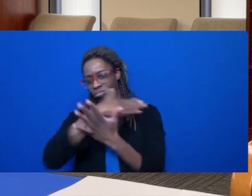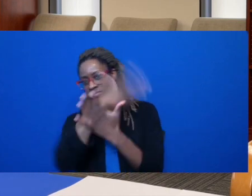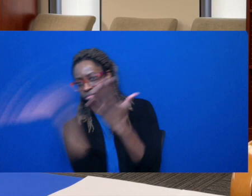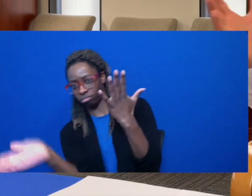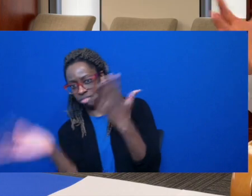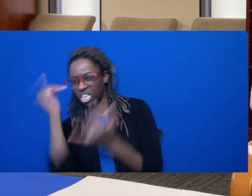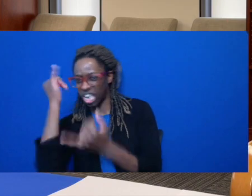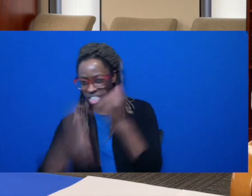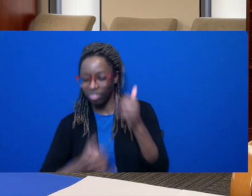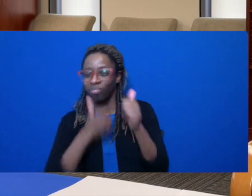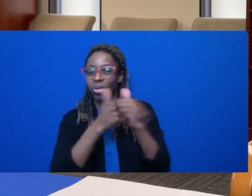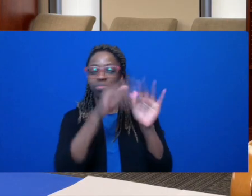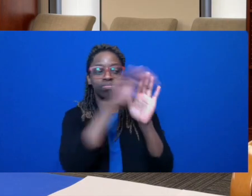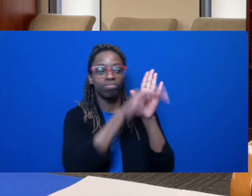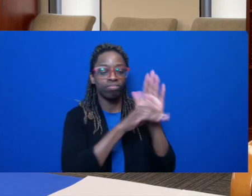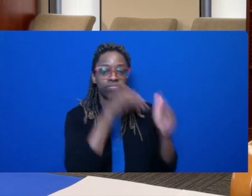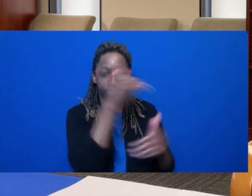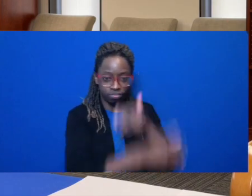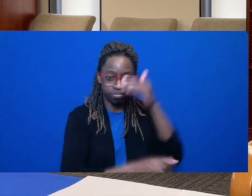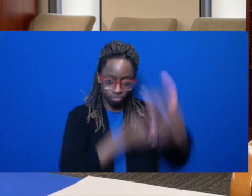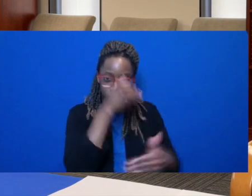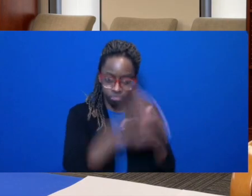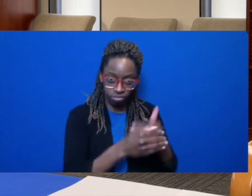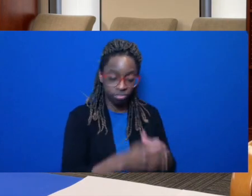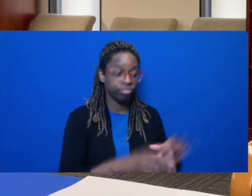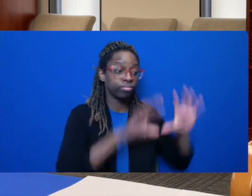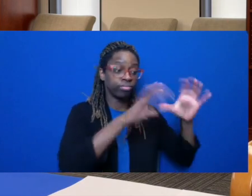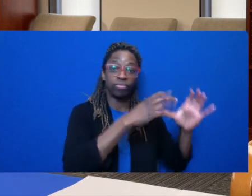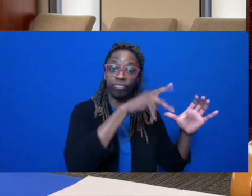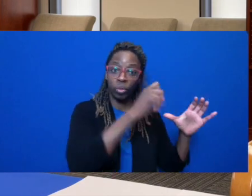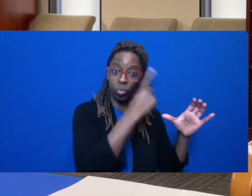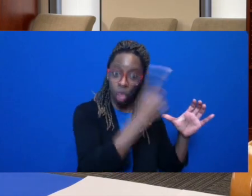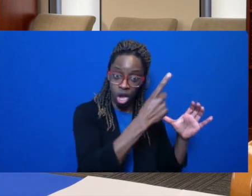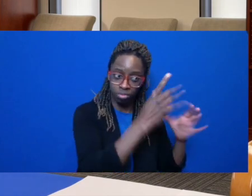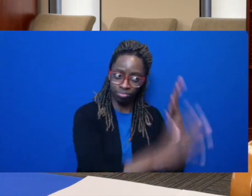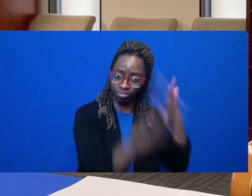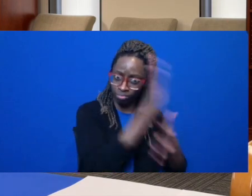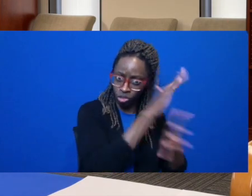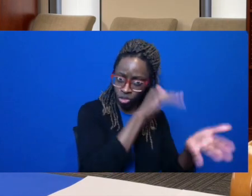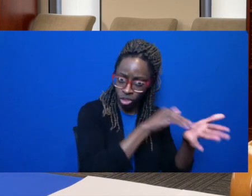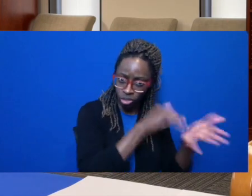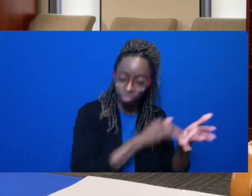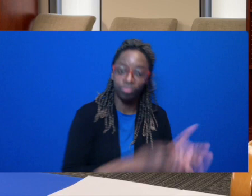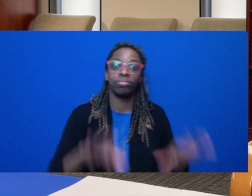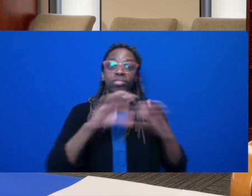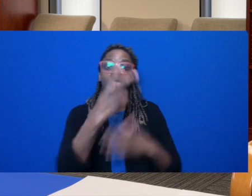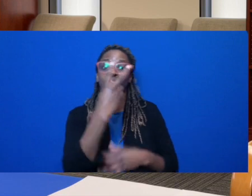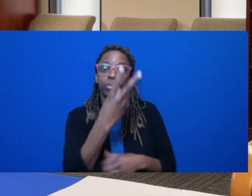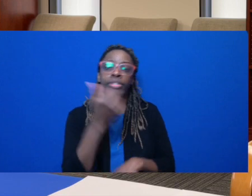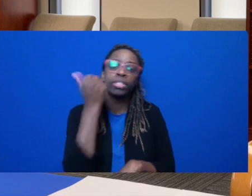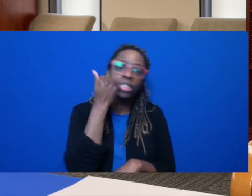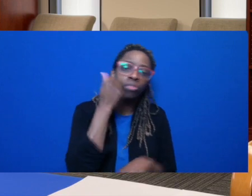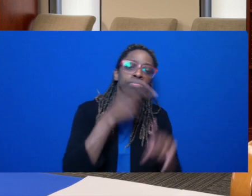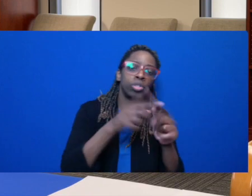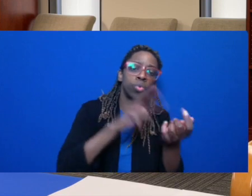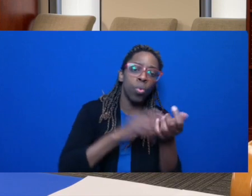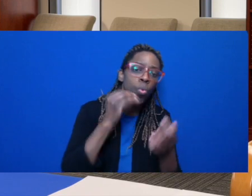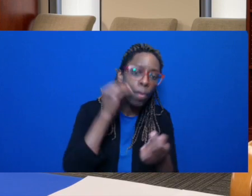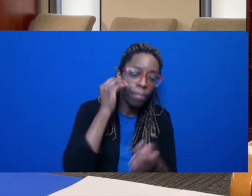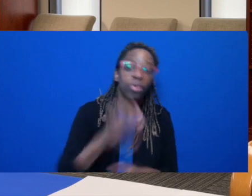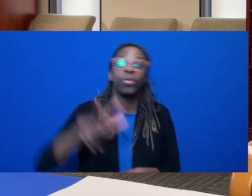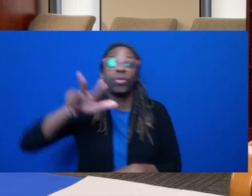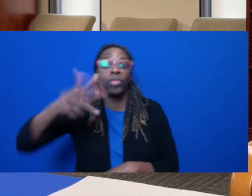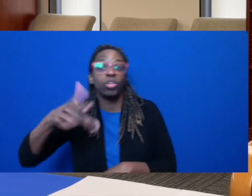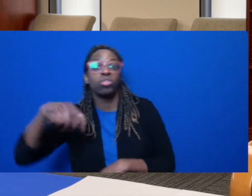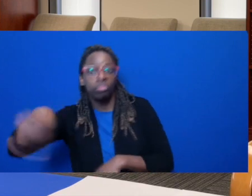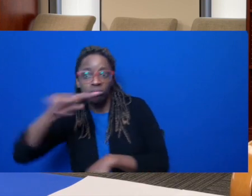We're getting input from lots of different people as we make these decisions. But at the end of the day, what it comes down to is that we are getting there.